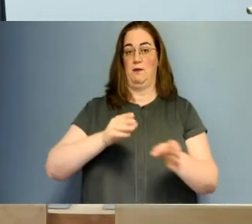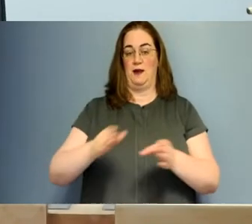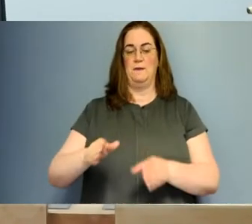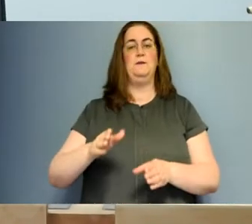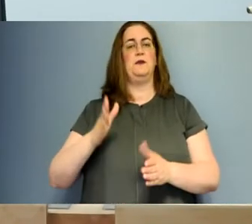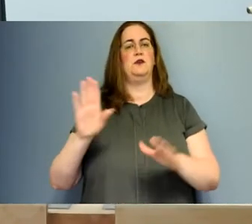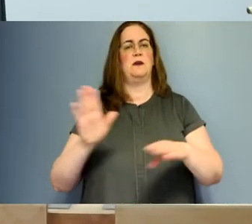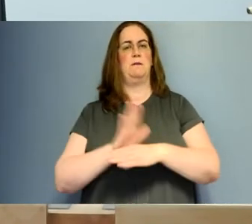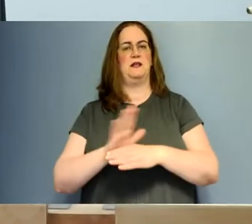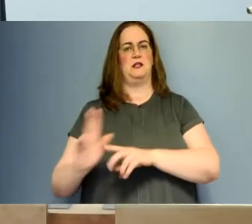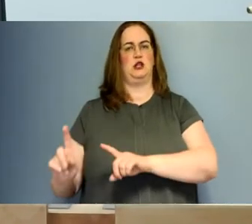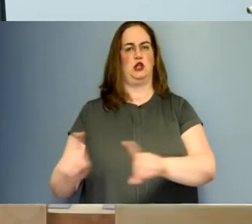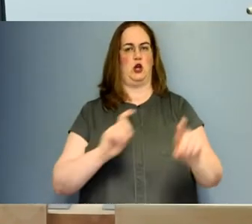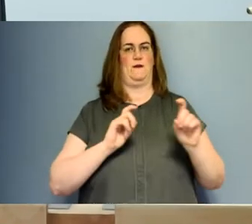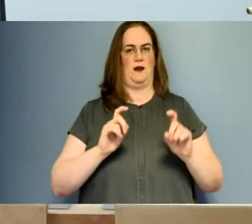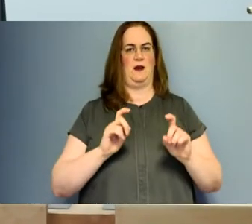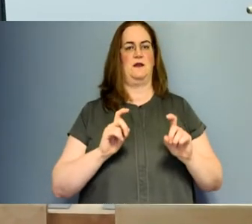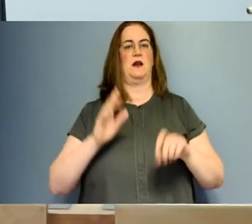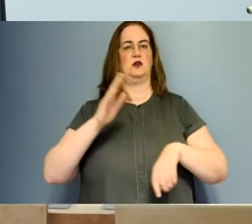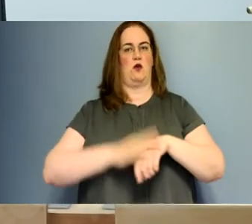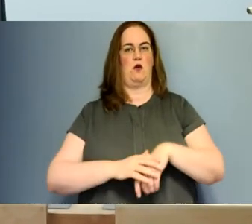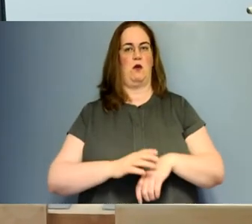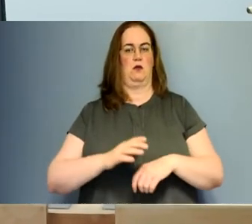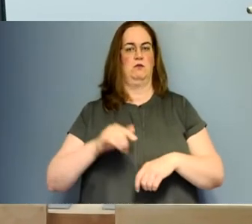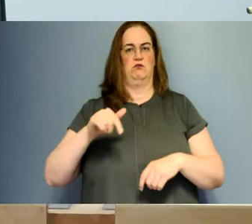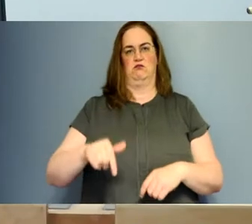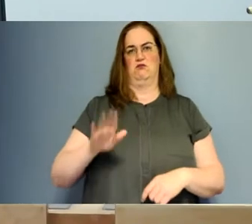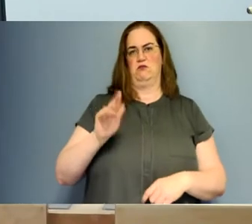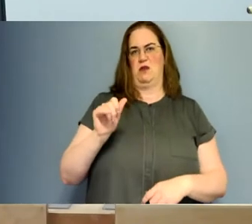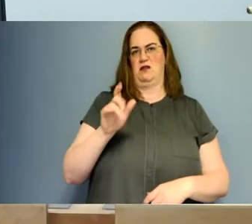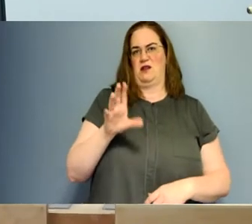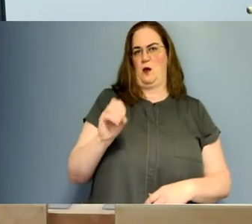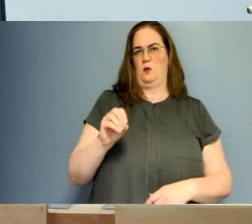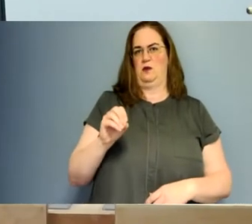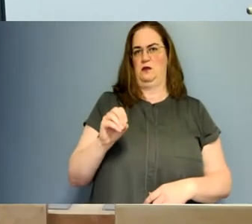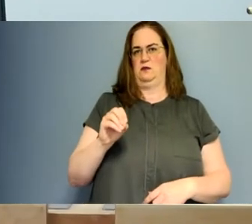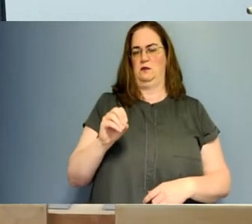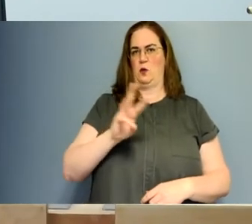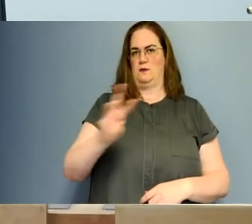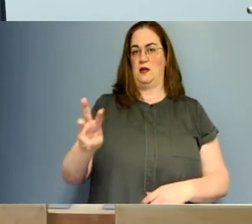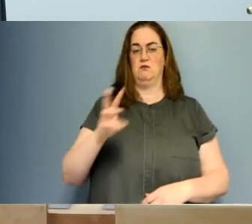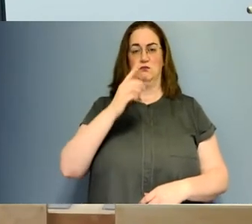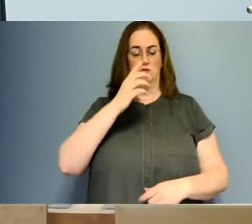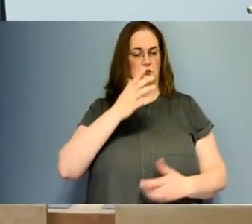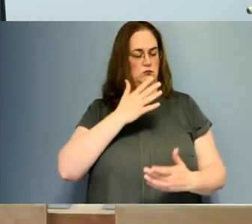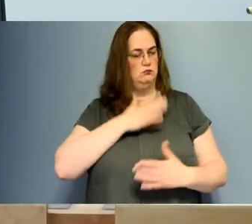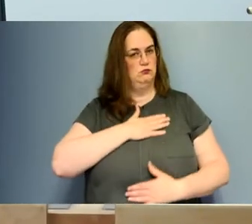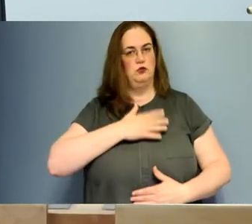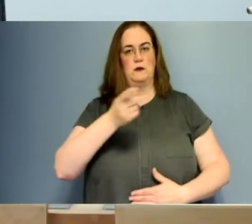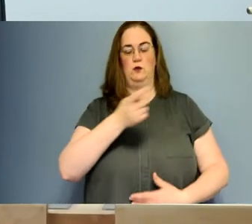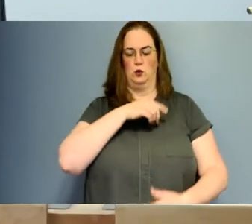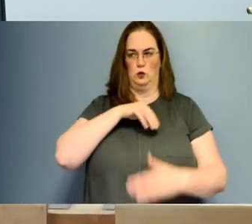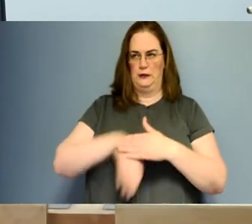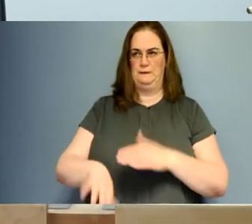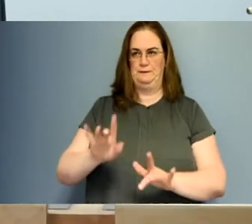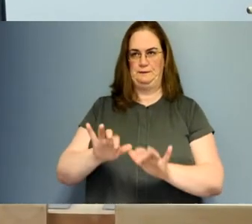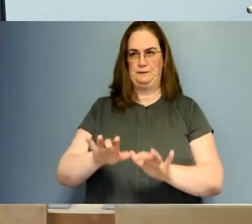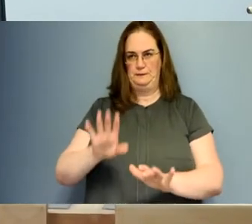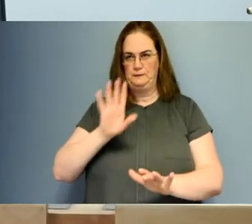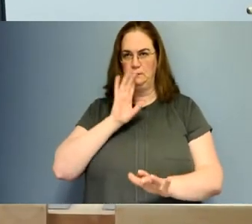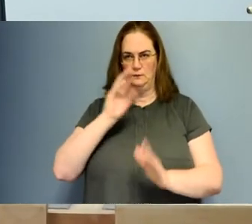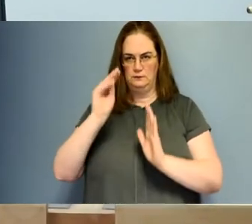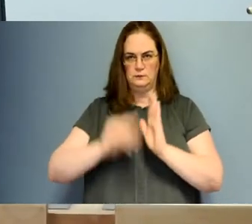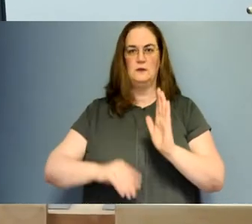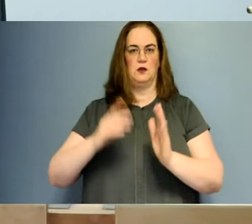survey that is hosted on the county's website. We really like it if you could go in, take the survey, so that it can help